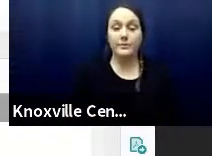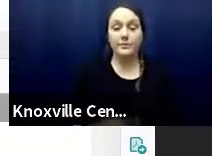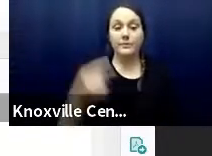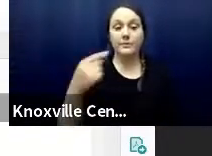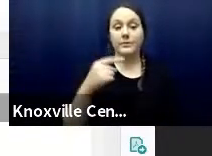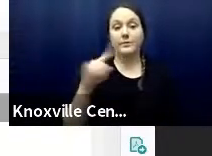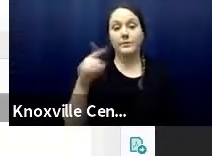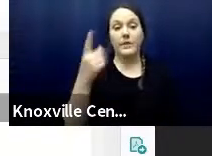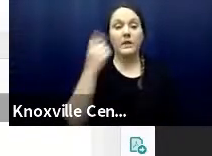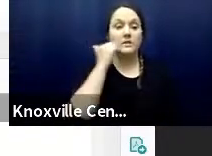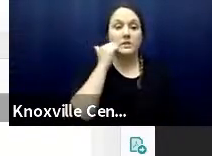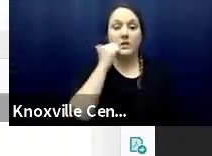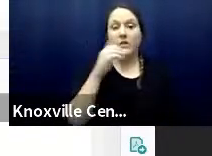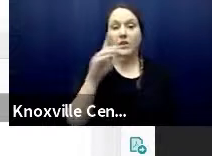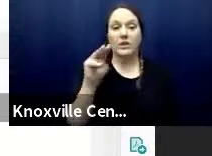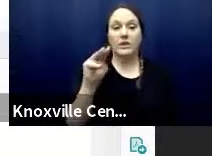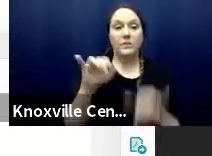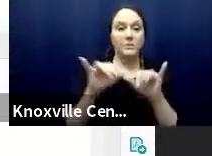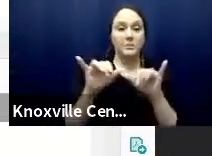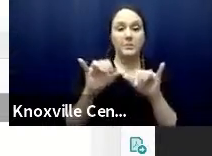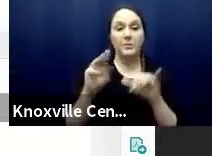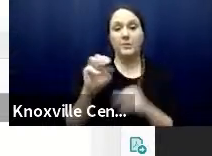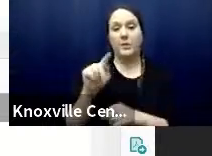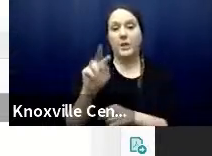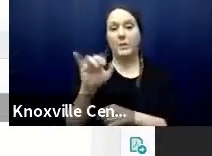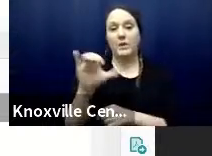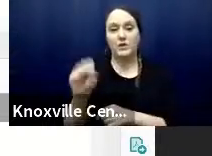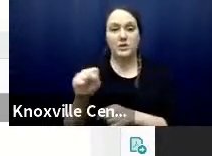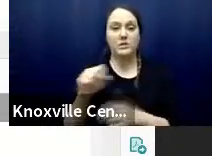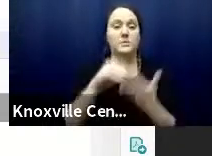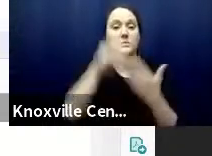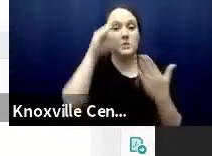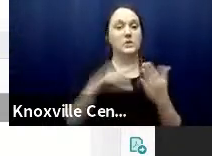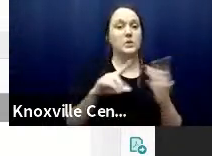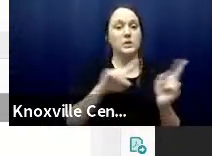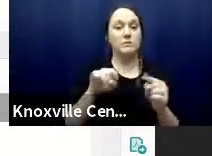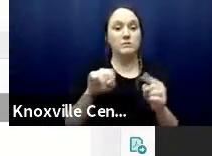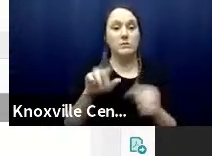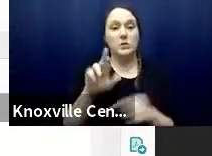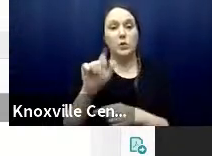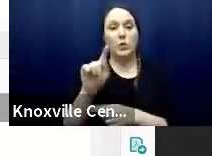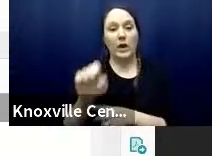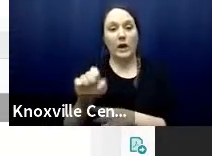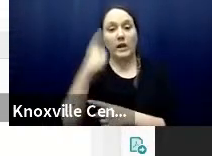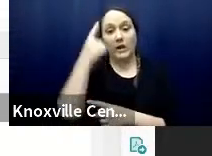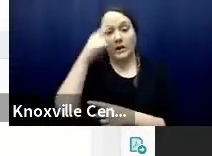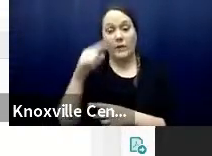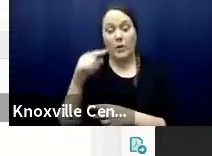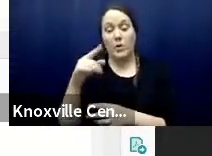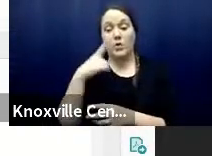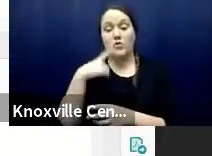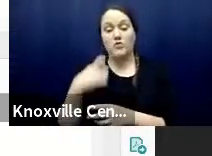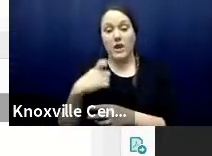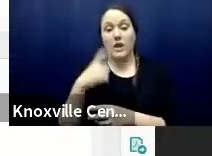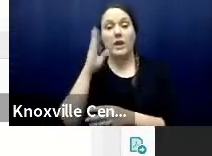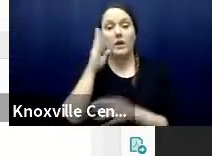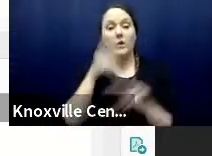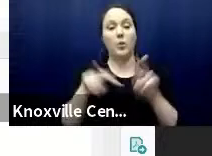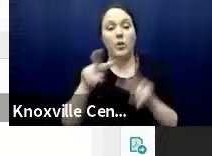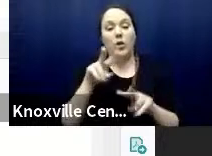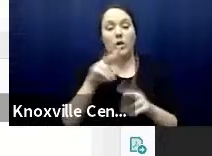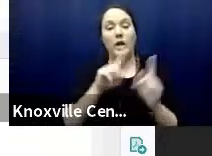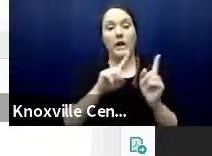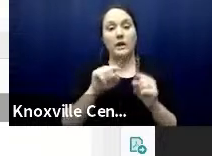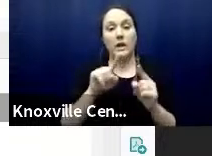This is just the daily metric, student attendance rate. And so for the red, we look at the attendance